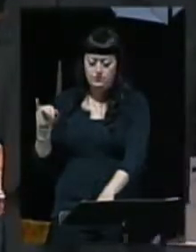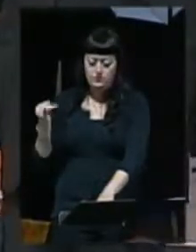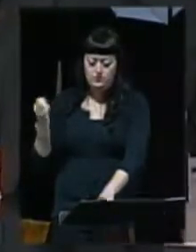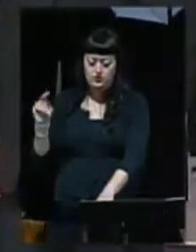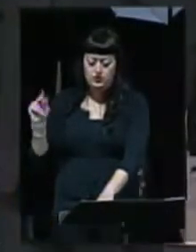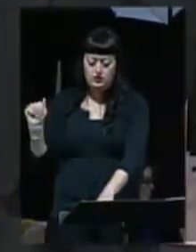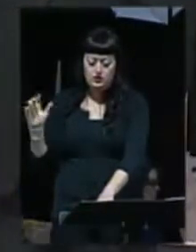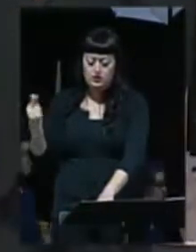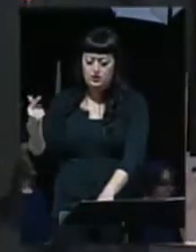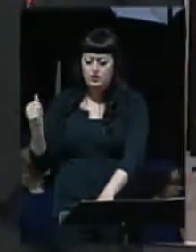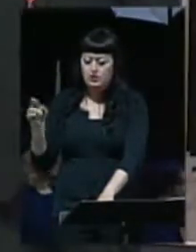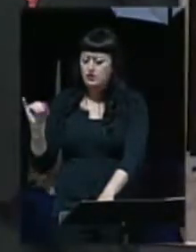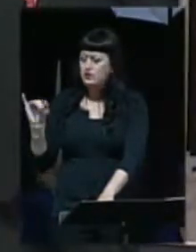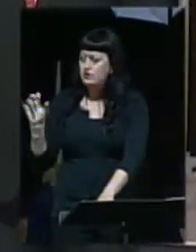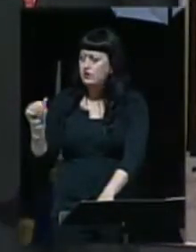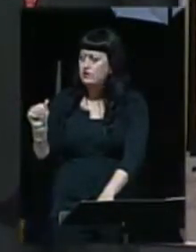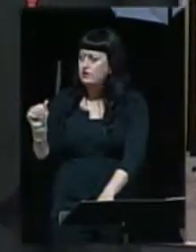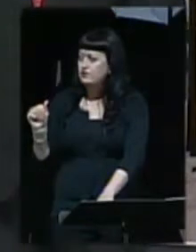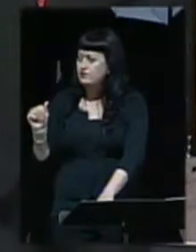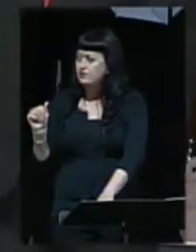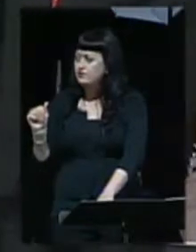Jenna Garcia.